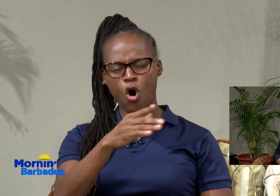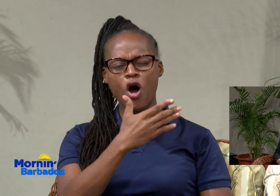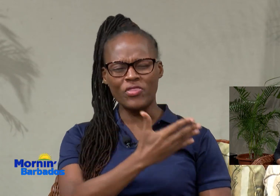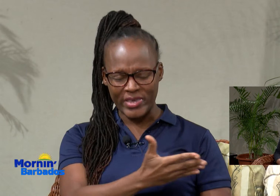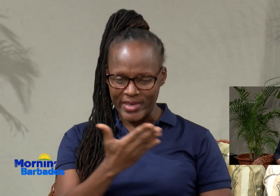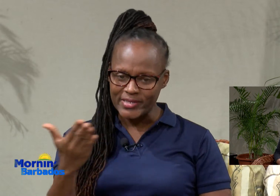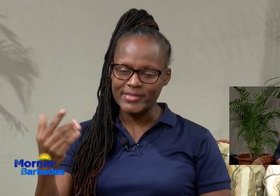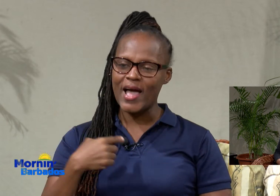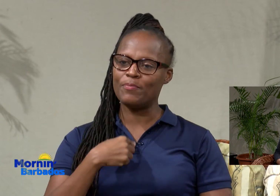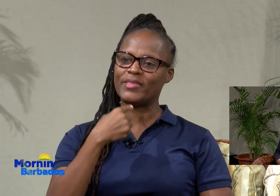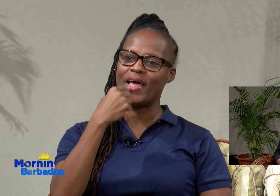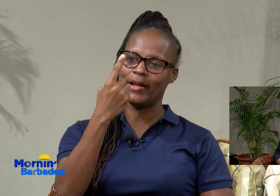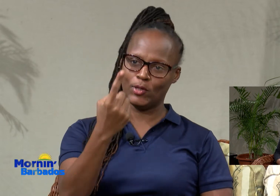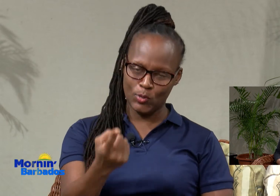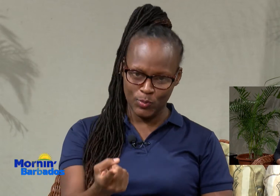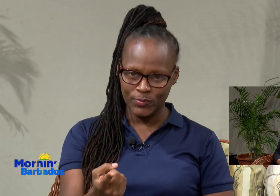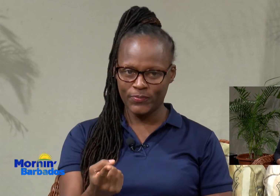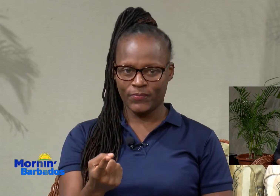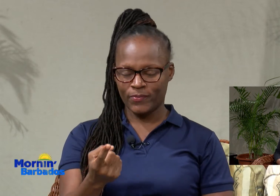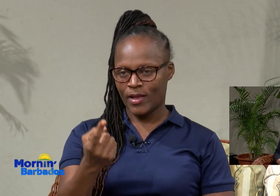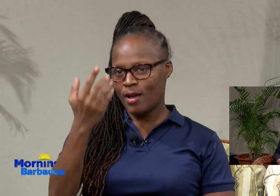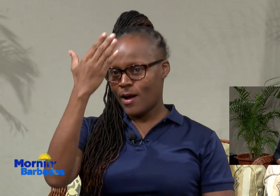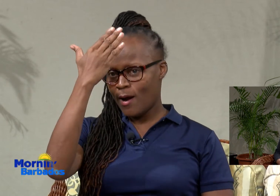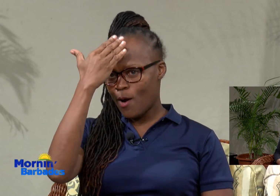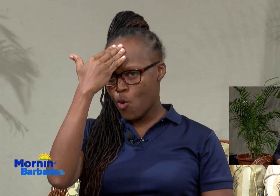don't see what the deaf do.